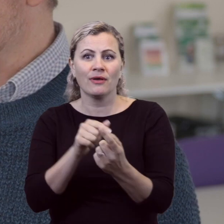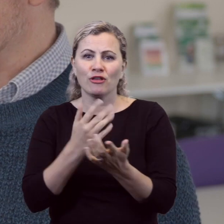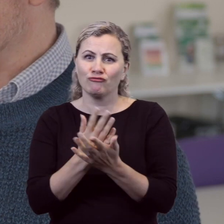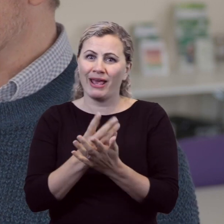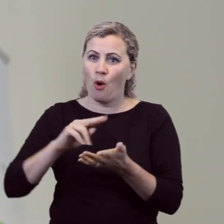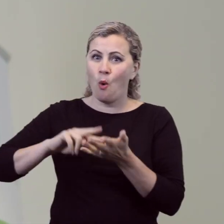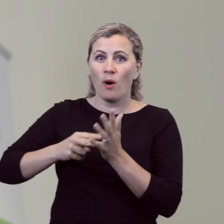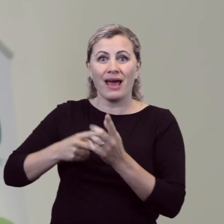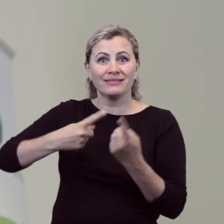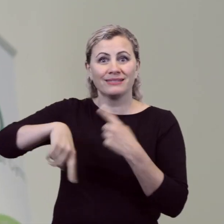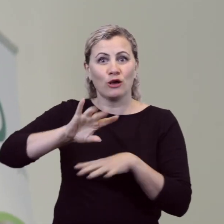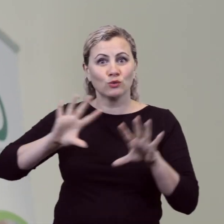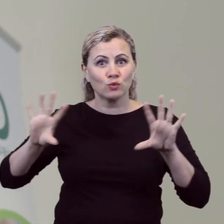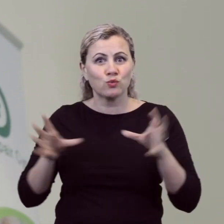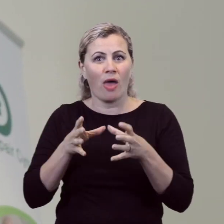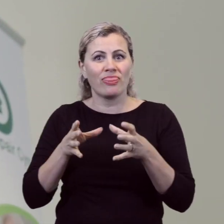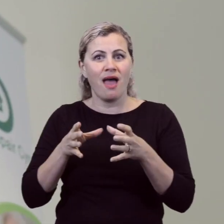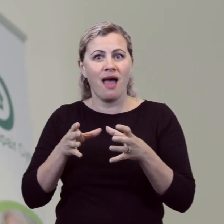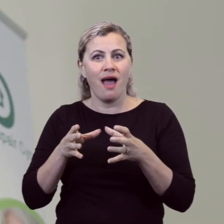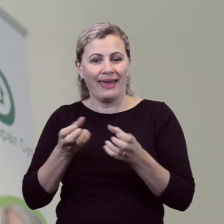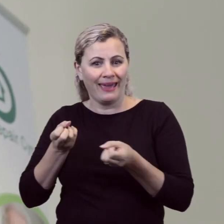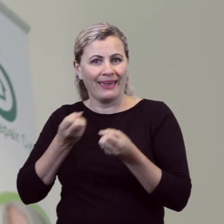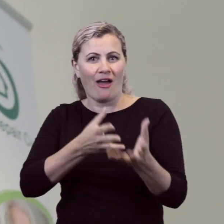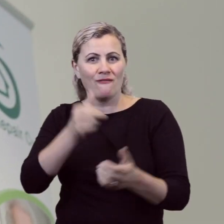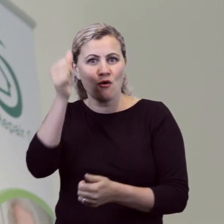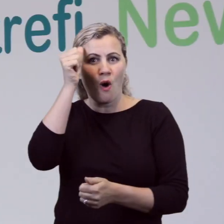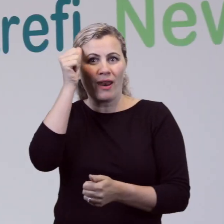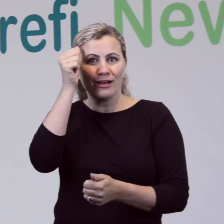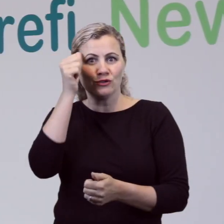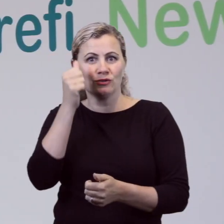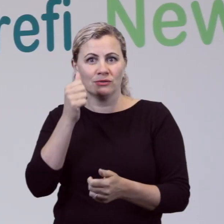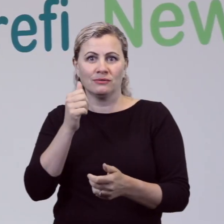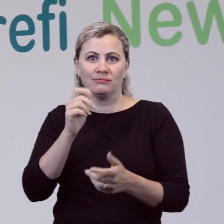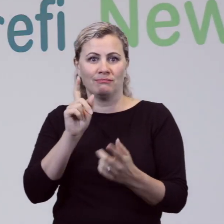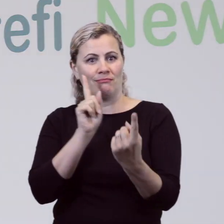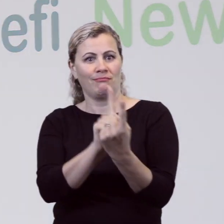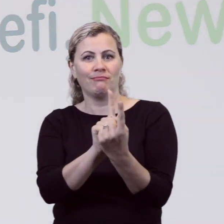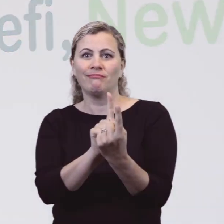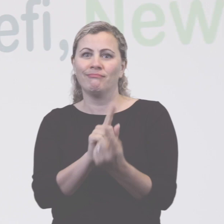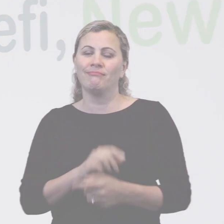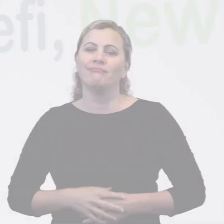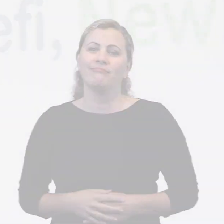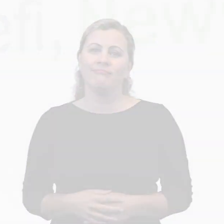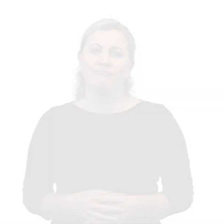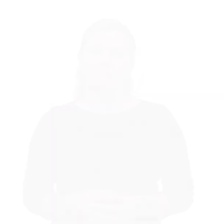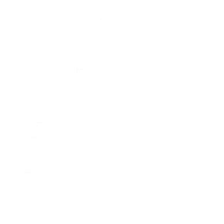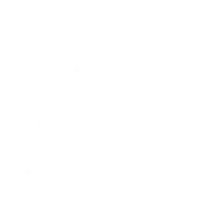one person who has the knowledge of all those organisations combined together.